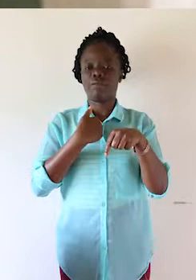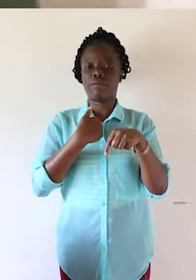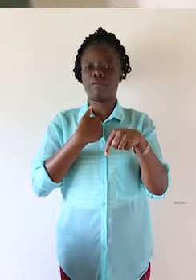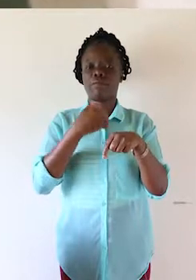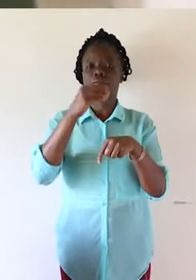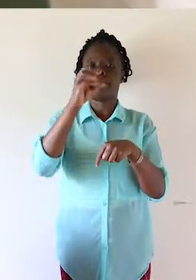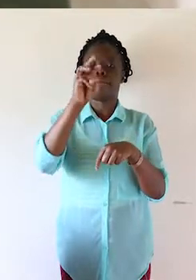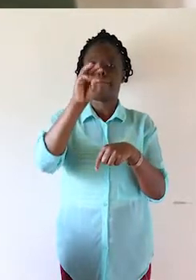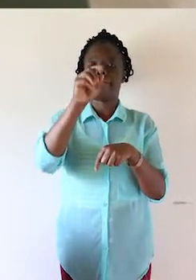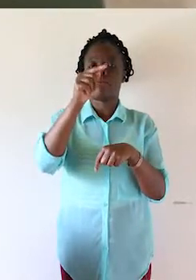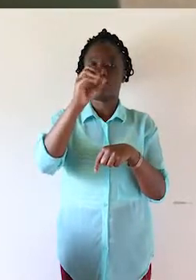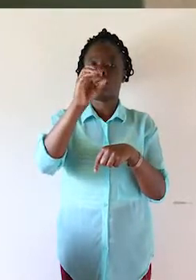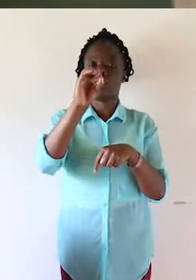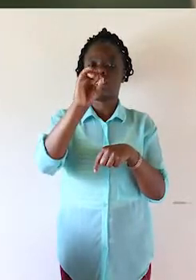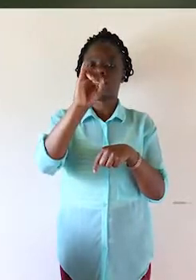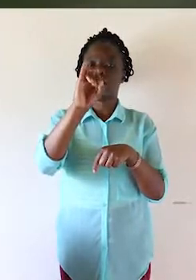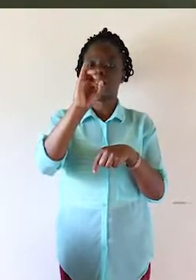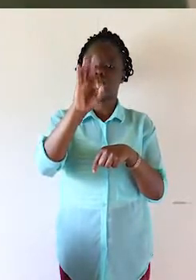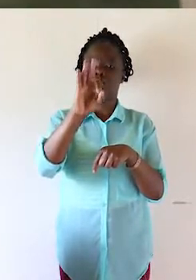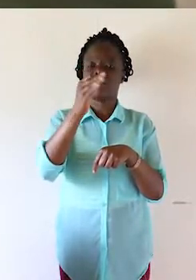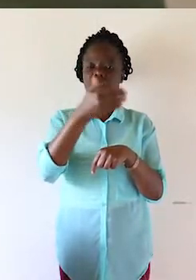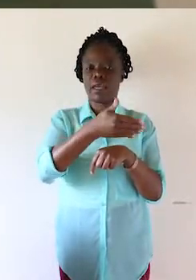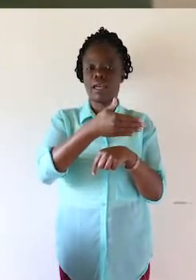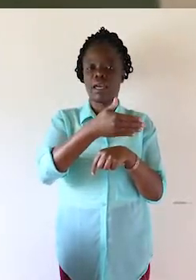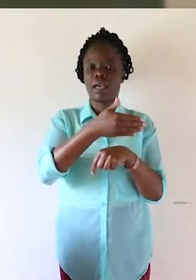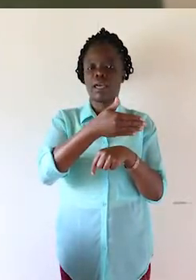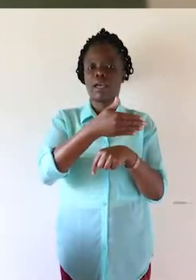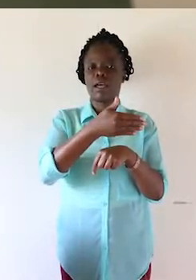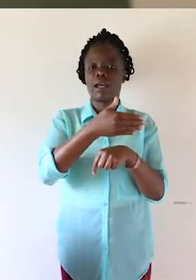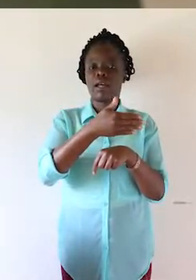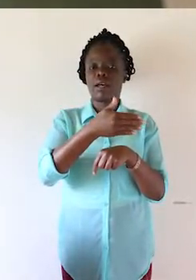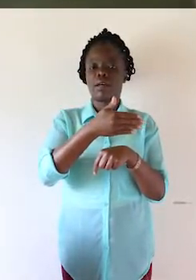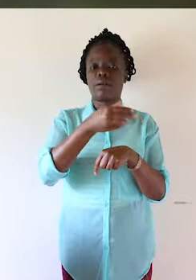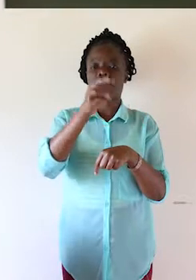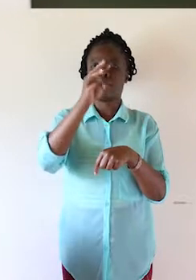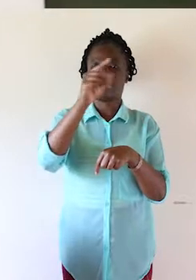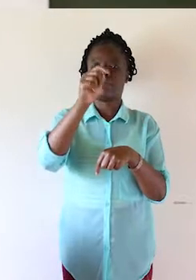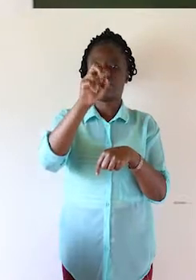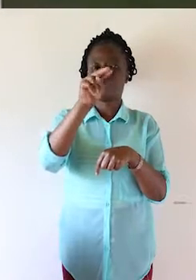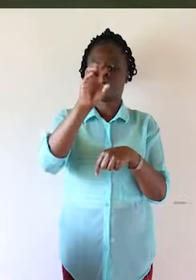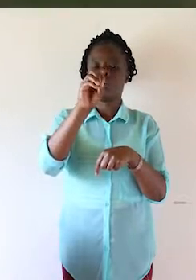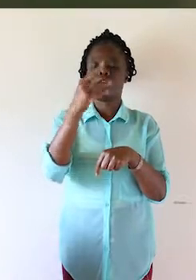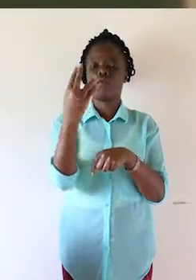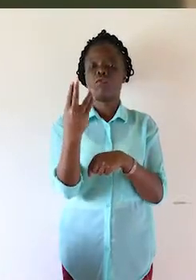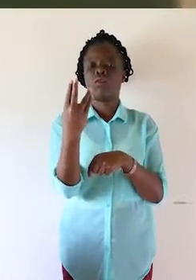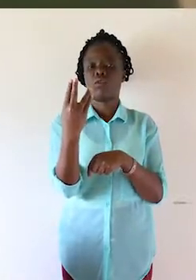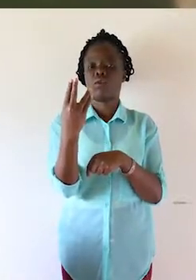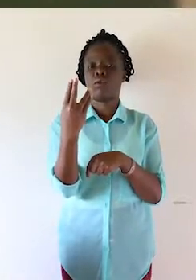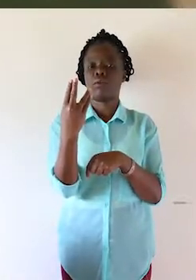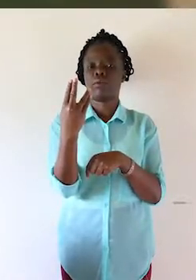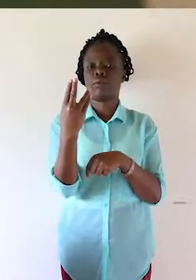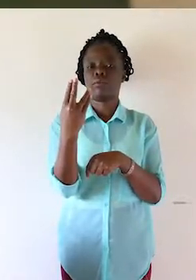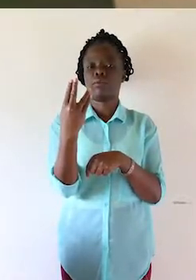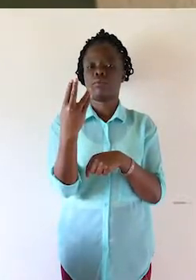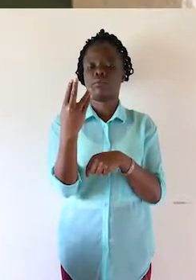have made the ten motis. The motis is here. Another motis and tenon is here. Another motis and tenon